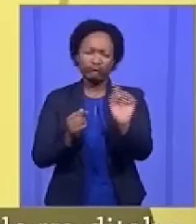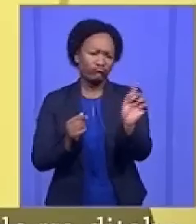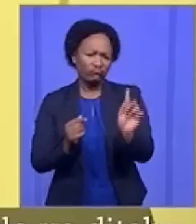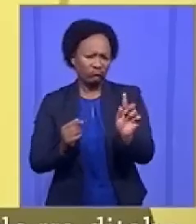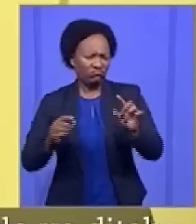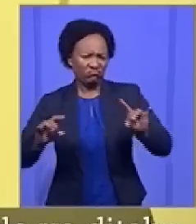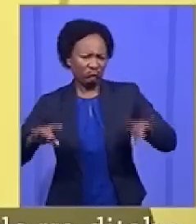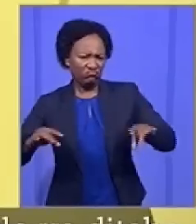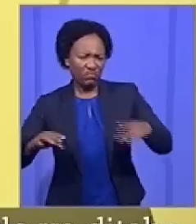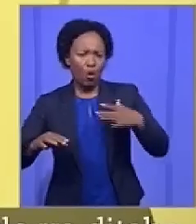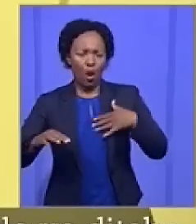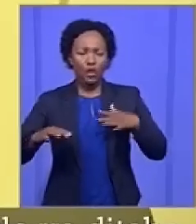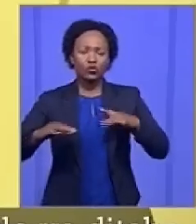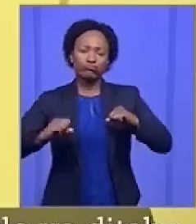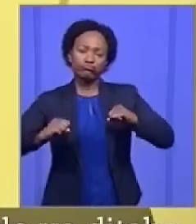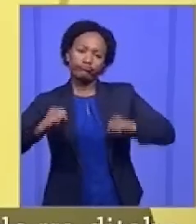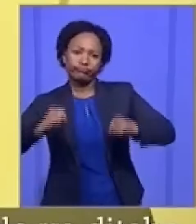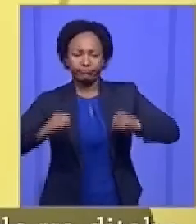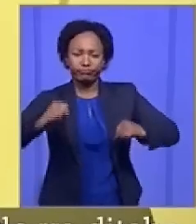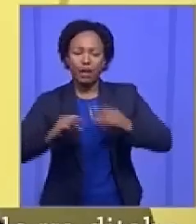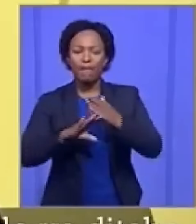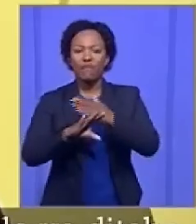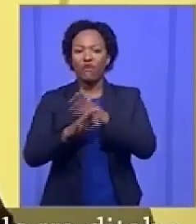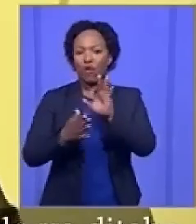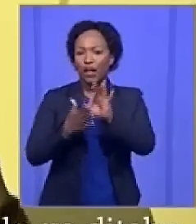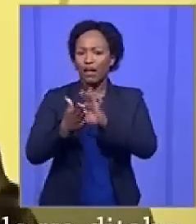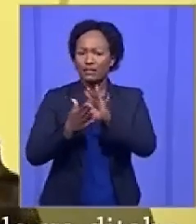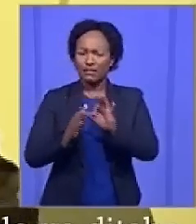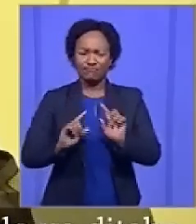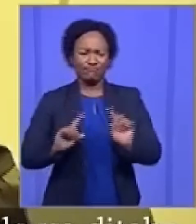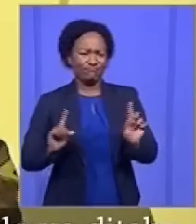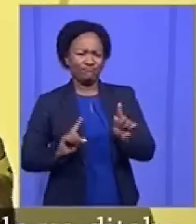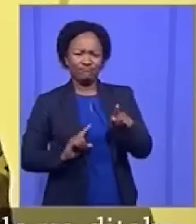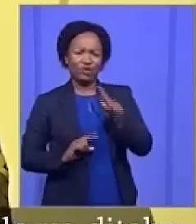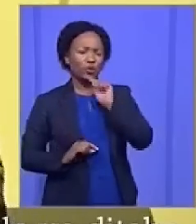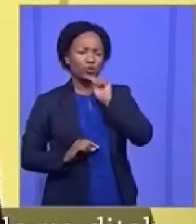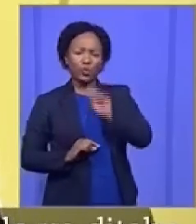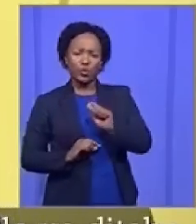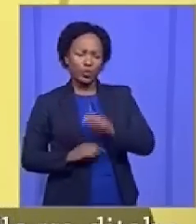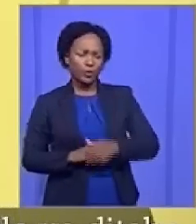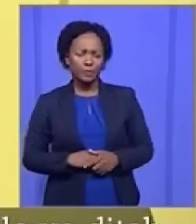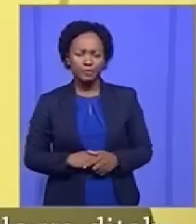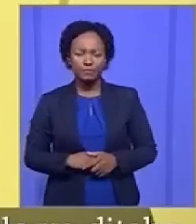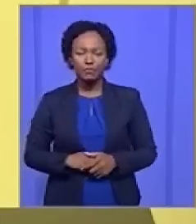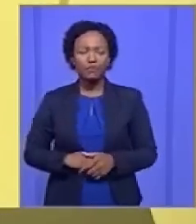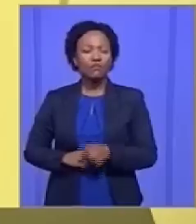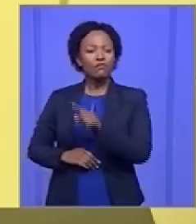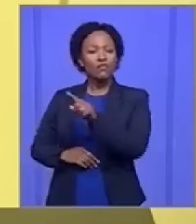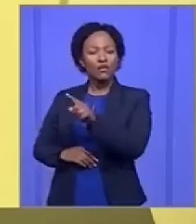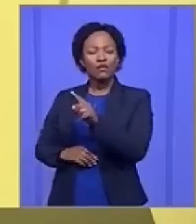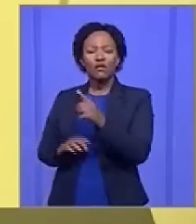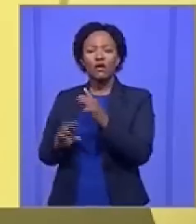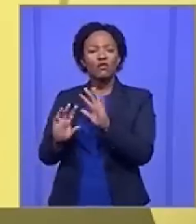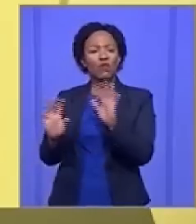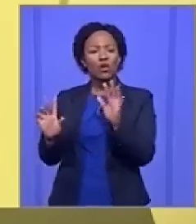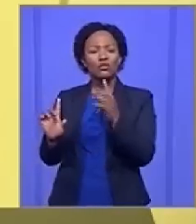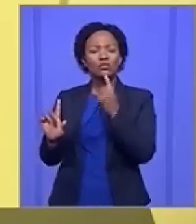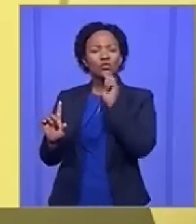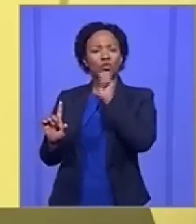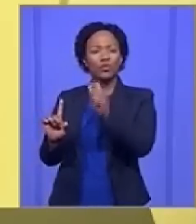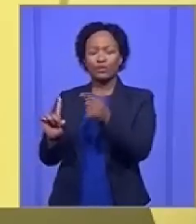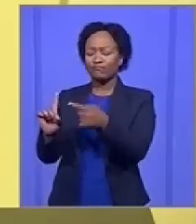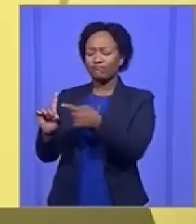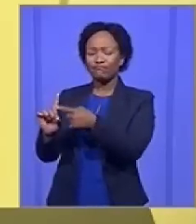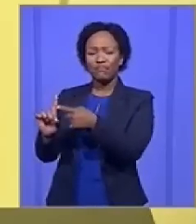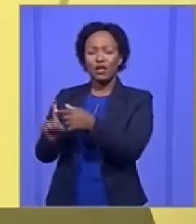hlokiswa botsitso pele ho dikgetho tsa monongwaha. It is therefore not true that Mr. Monare is being